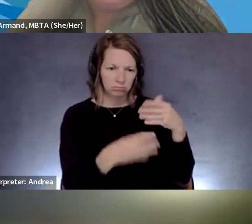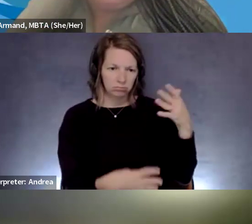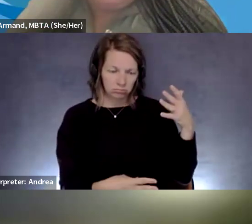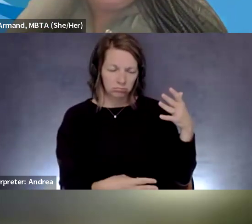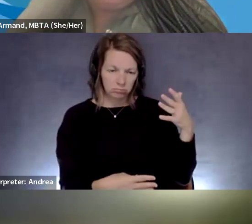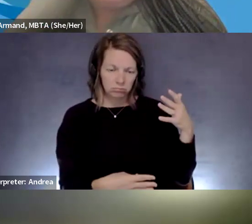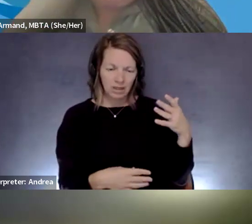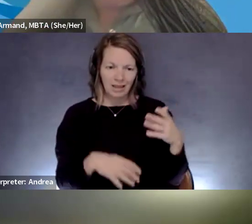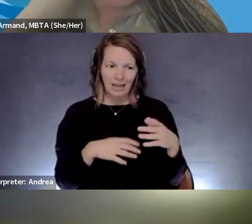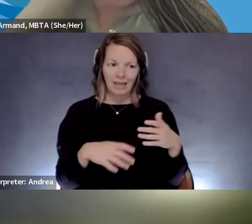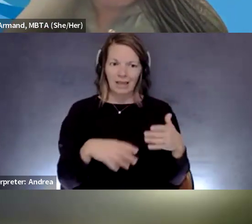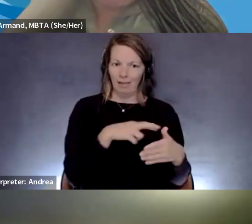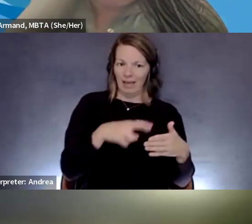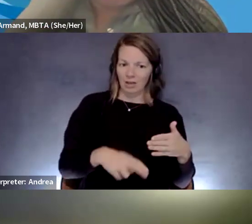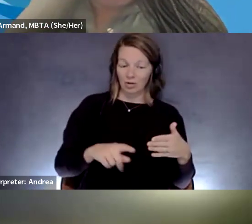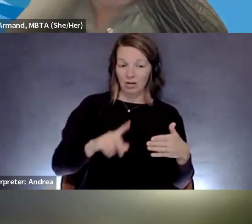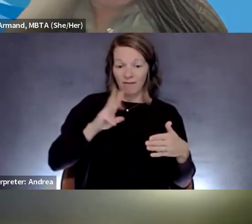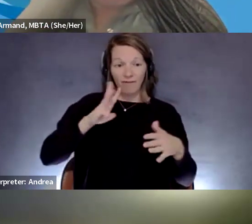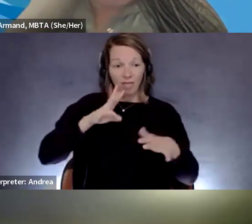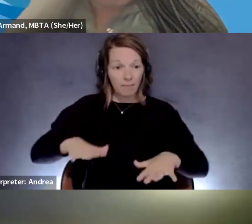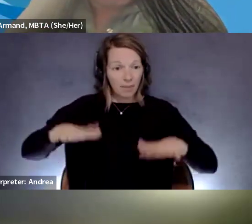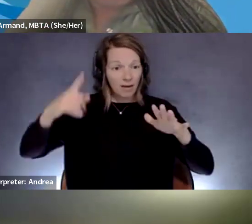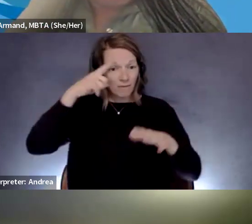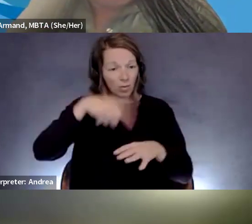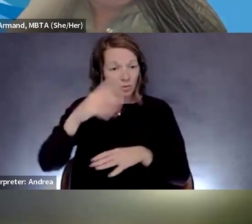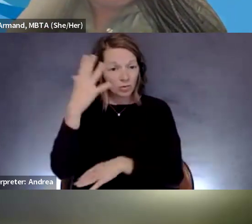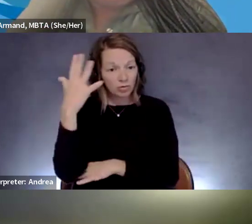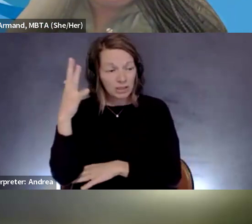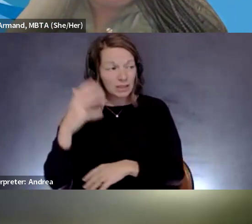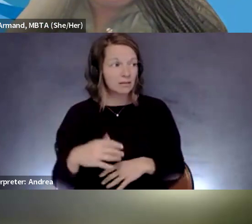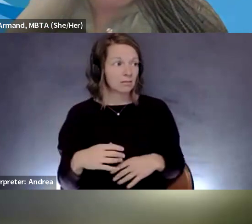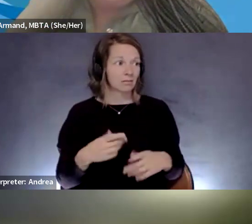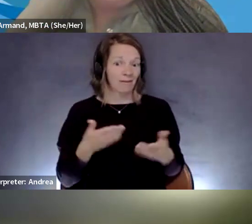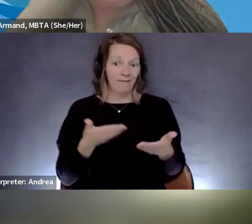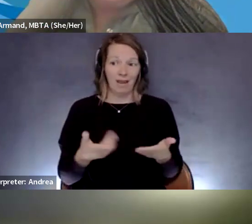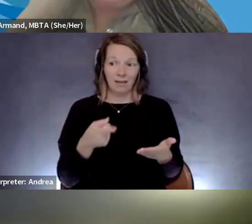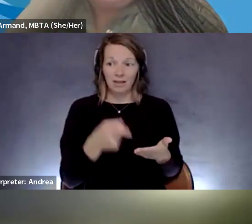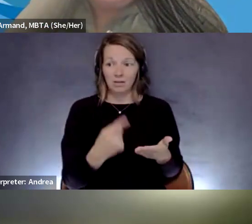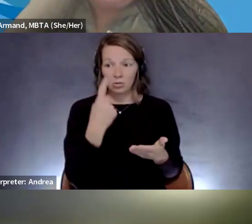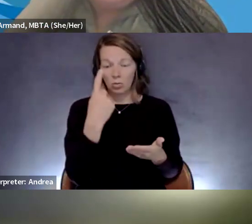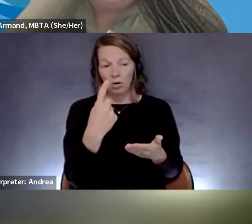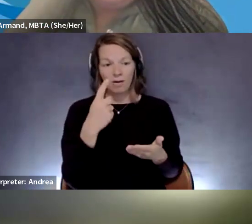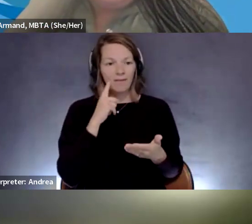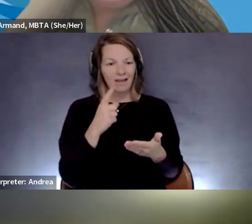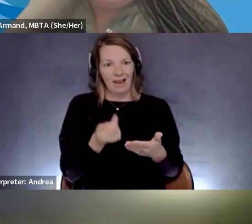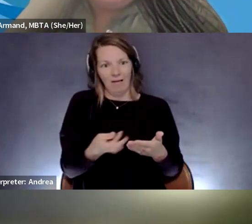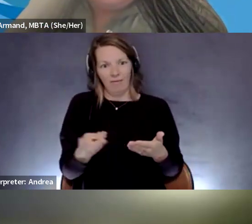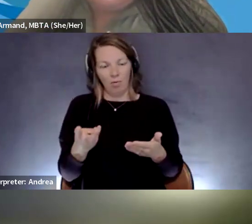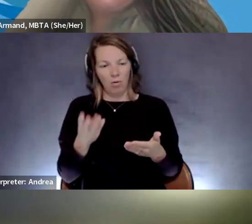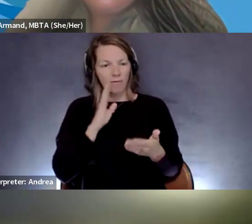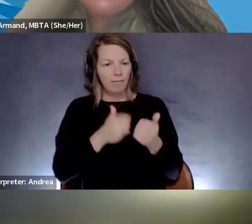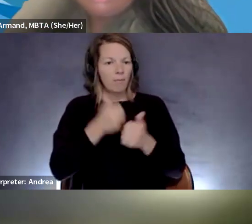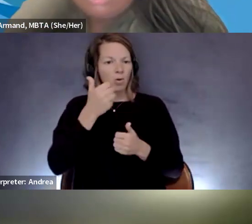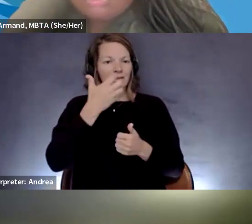The implications of the floodplain for the trees, the fact that this is one of the handful of most